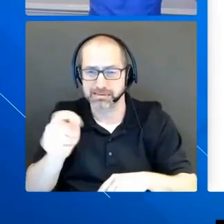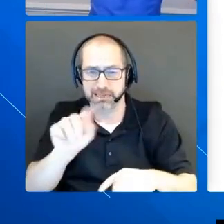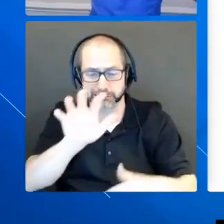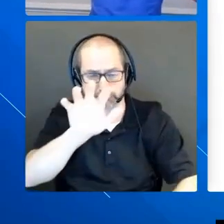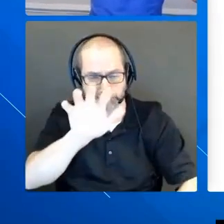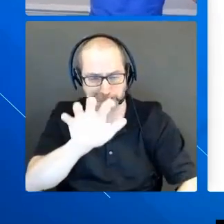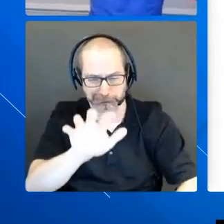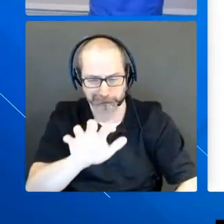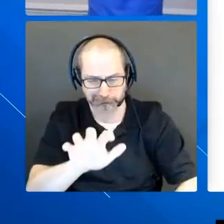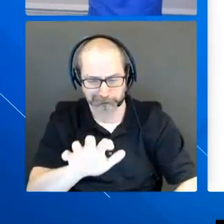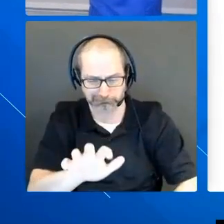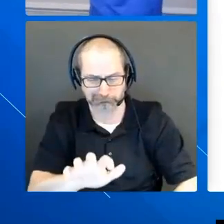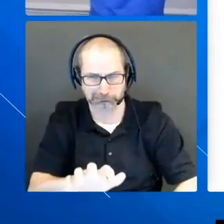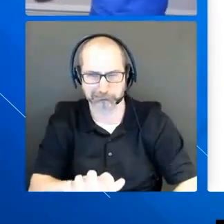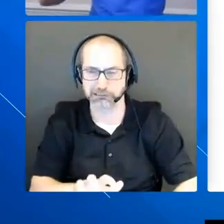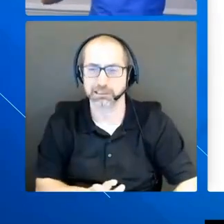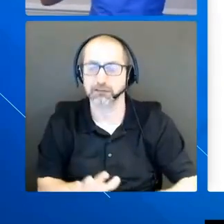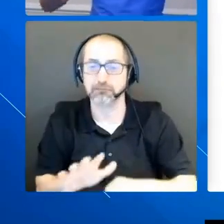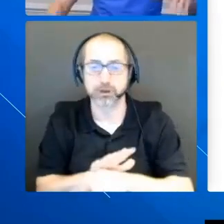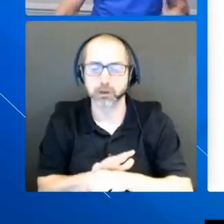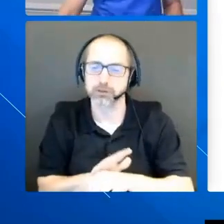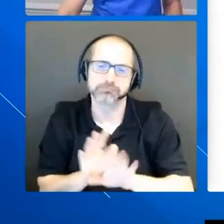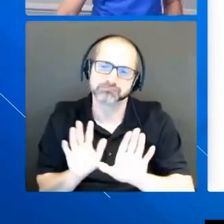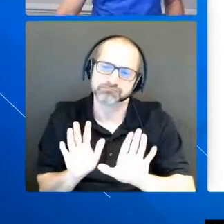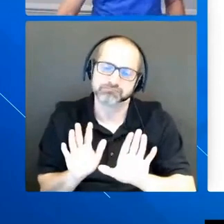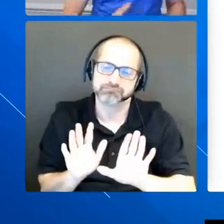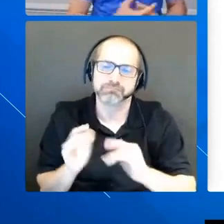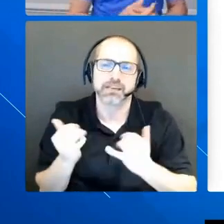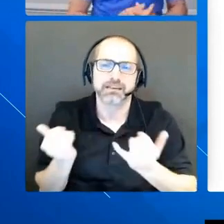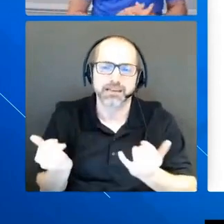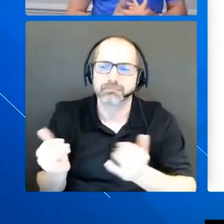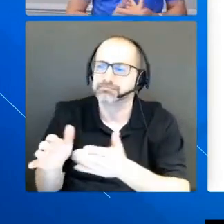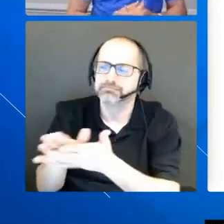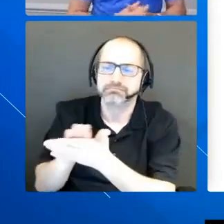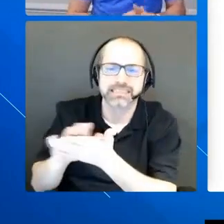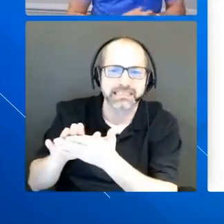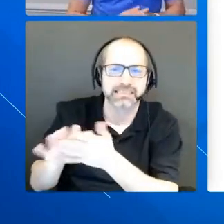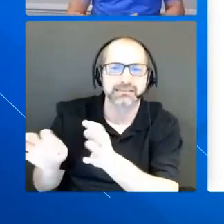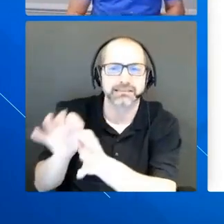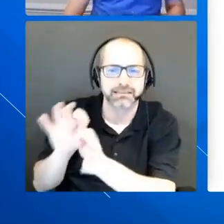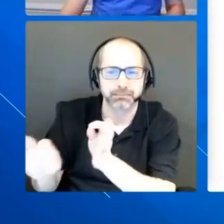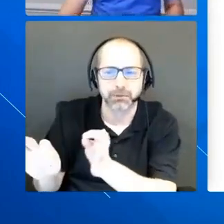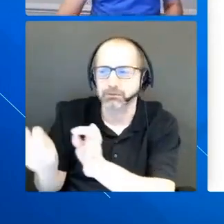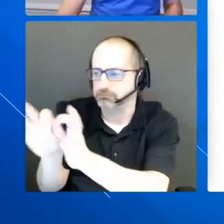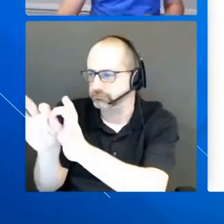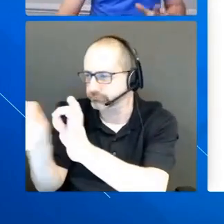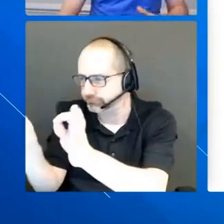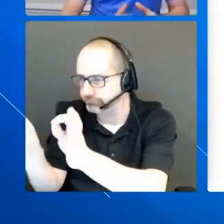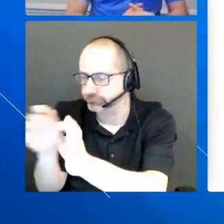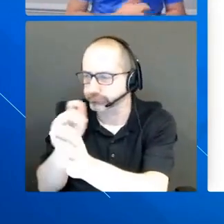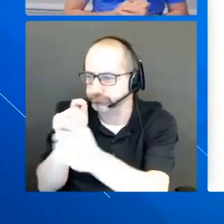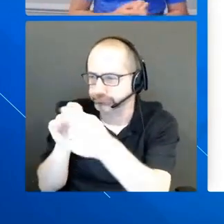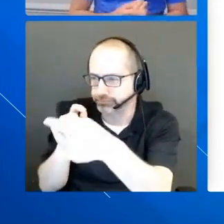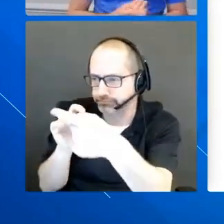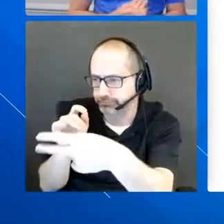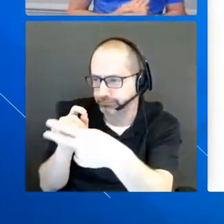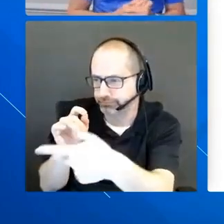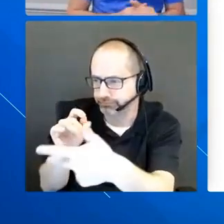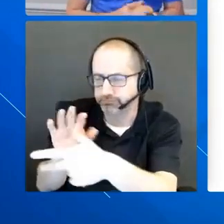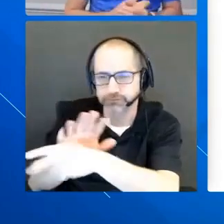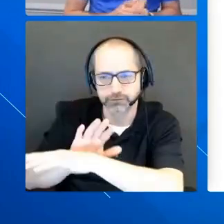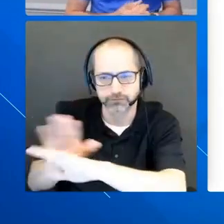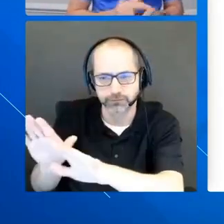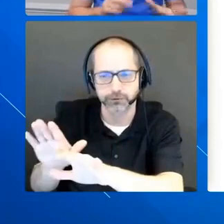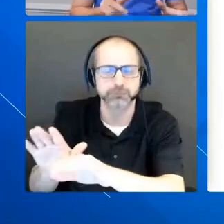to completely fill it with pictures and words. Use simple sentences, use bullets, make it easier for me. I often